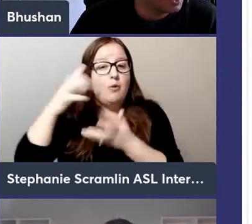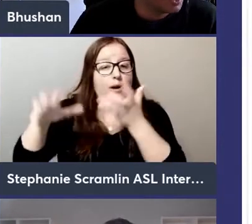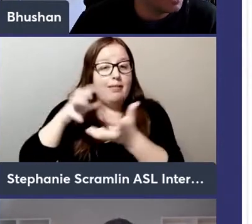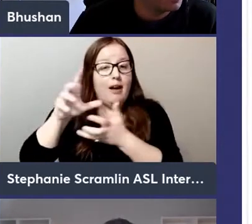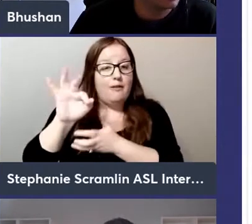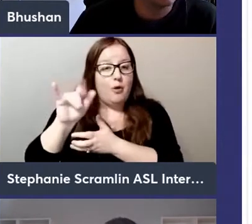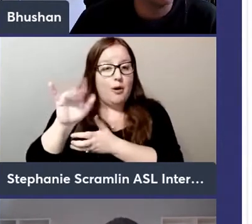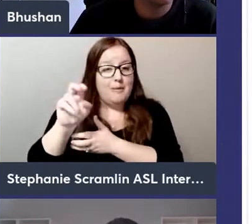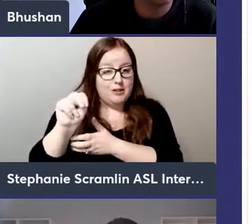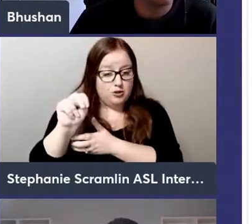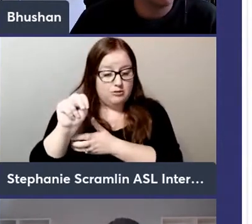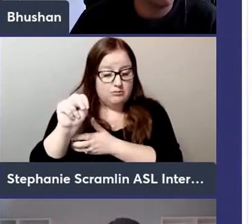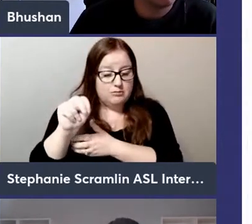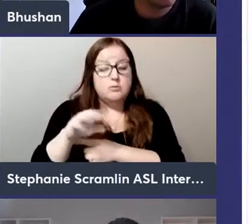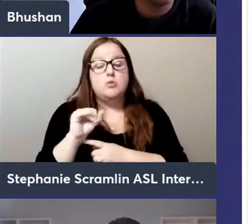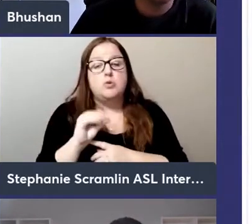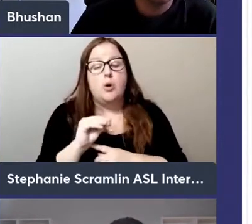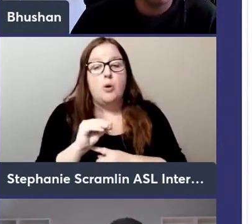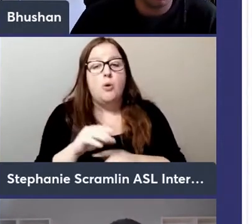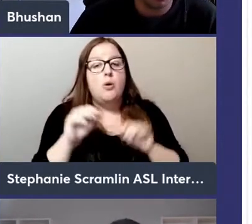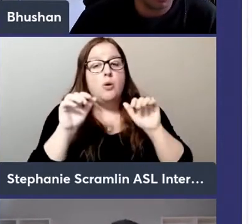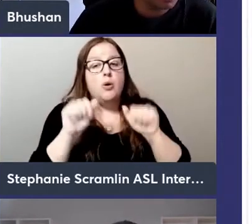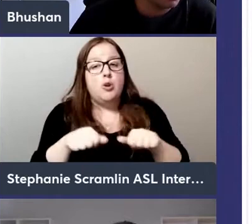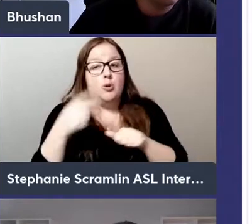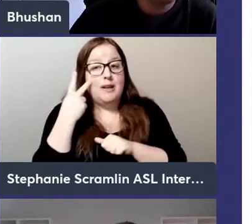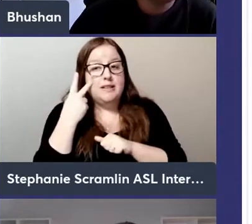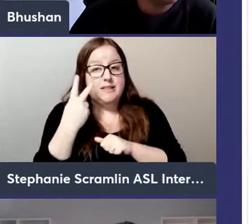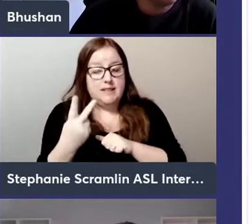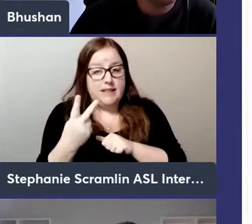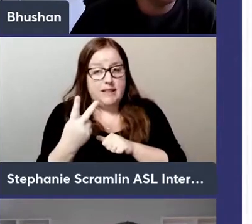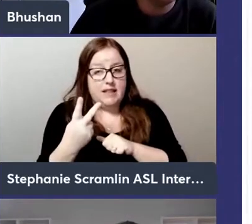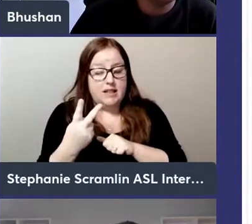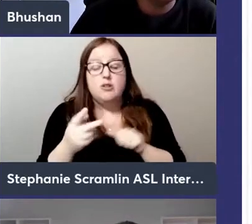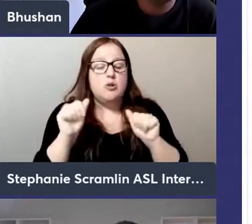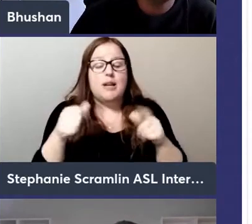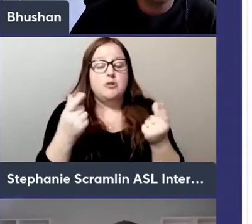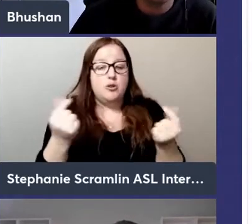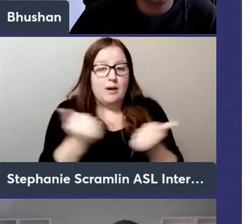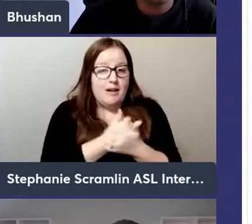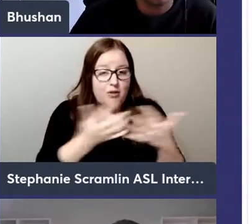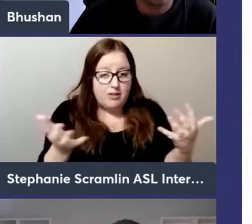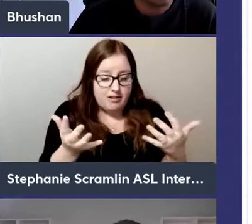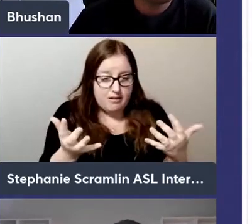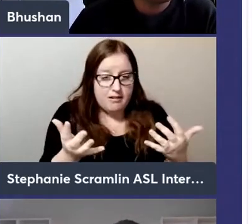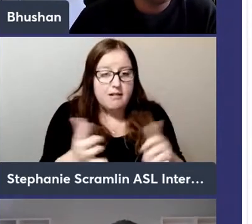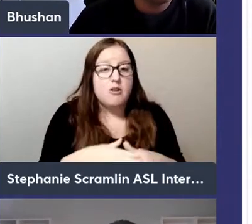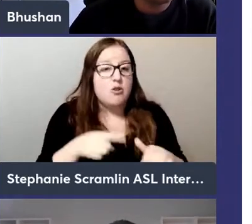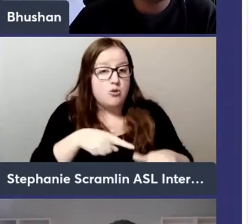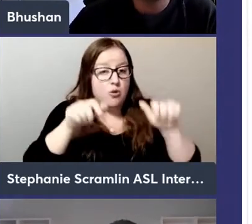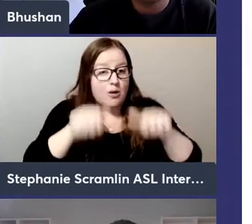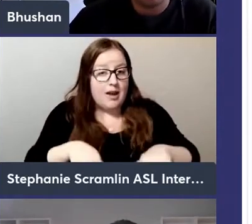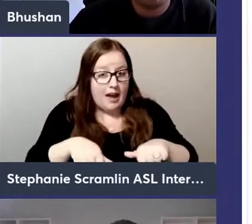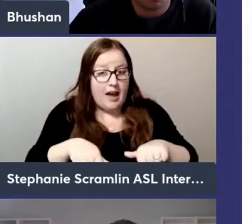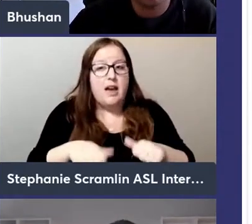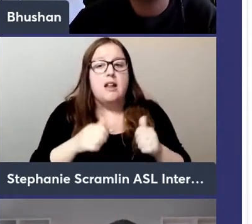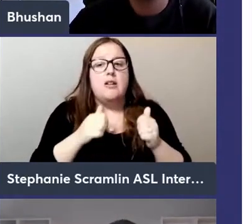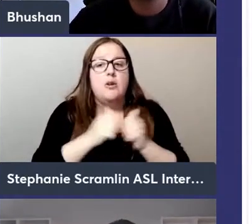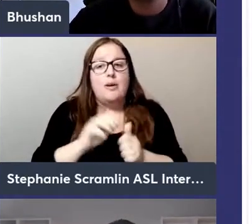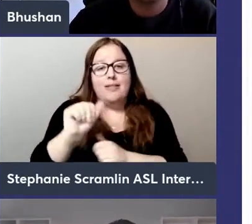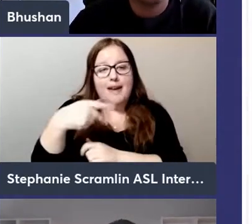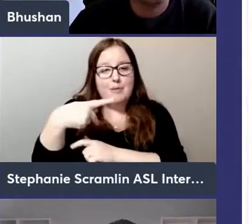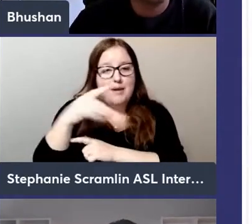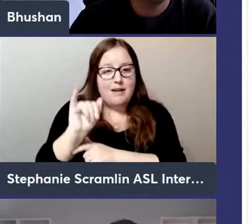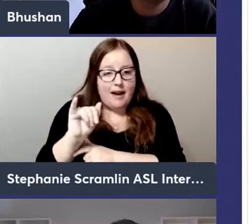formation. So you can obviously do everything that you can with Fleetwise using the APIs